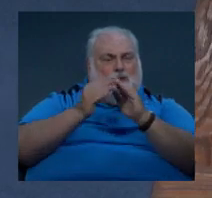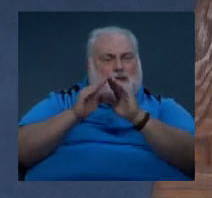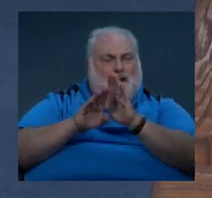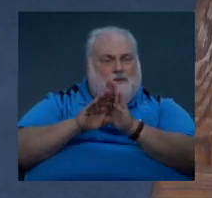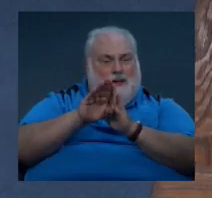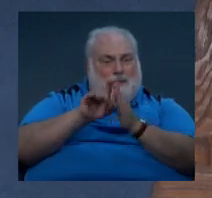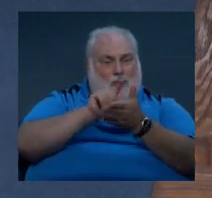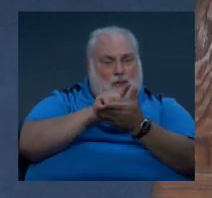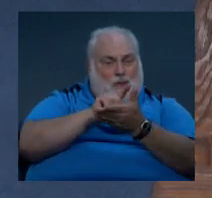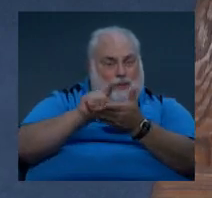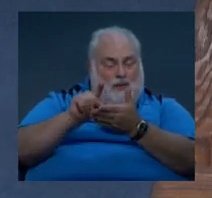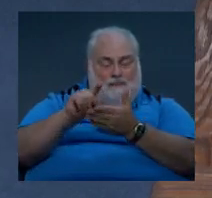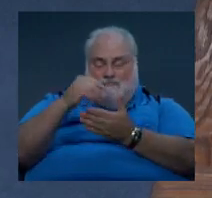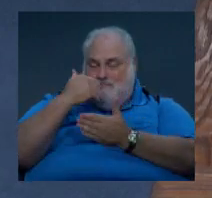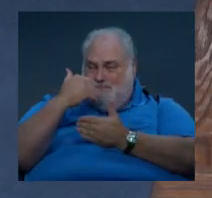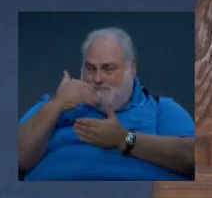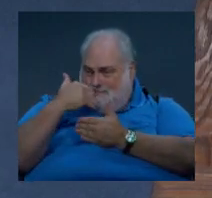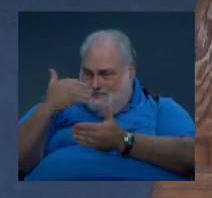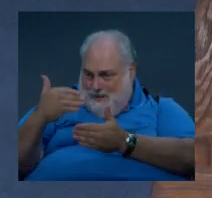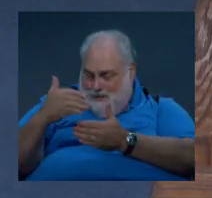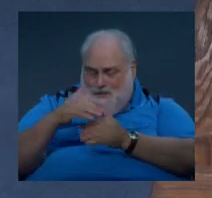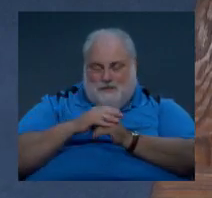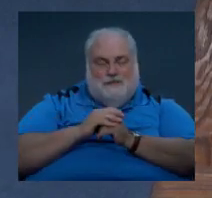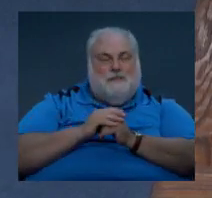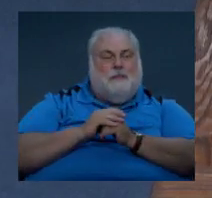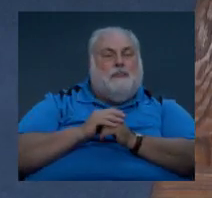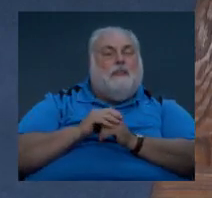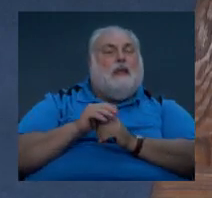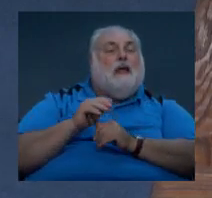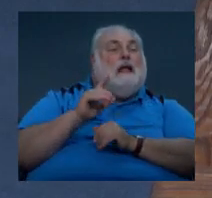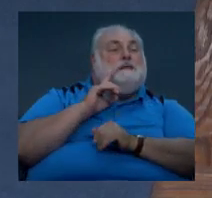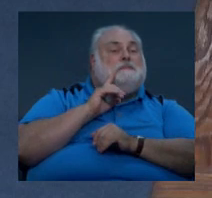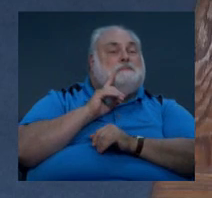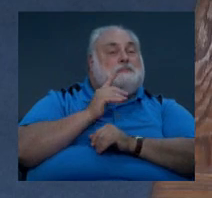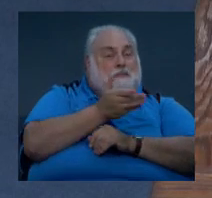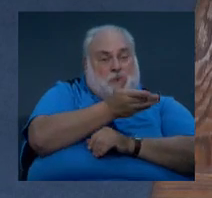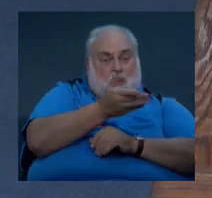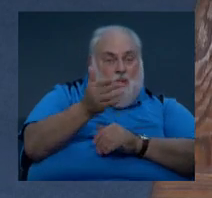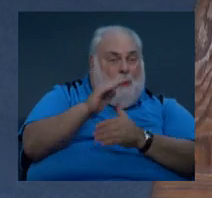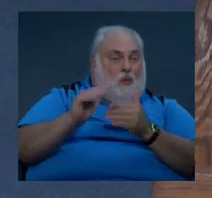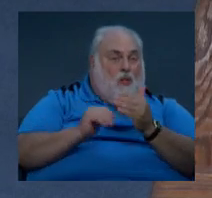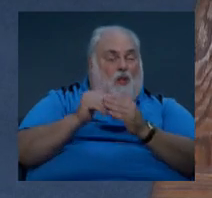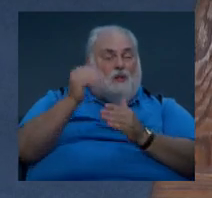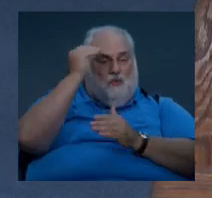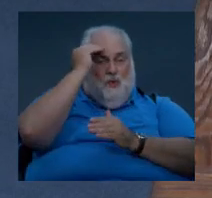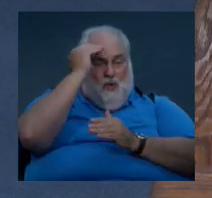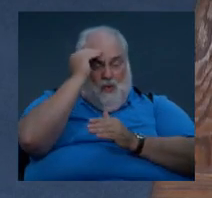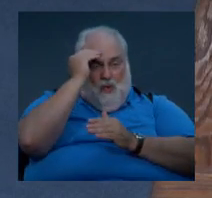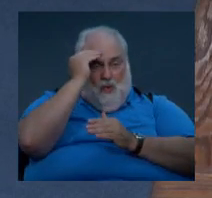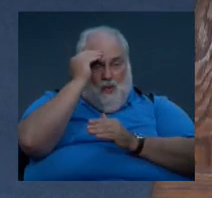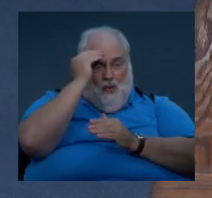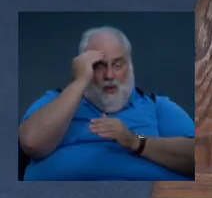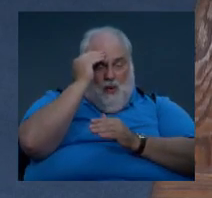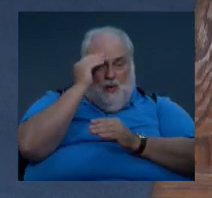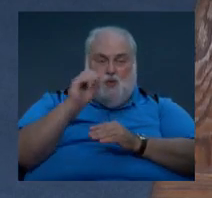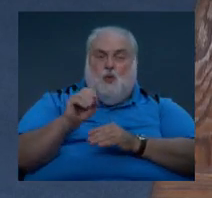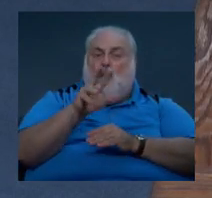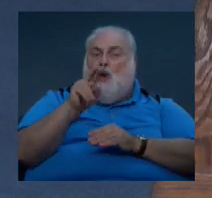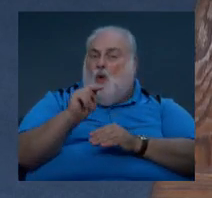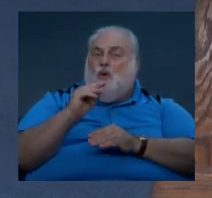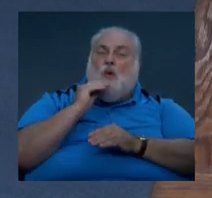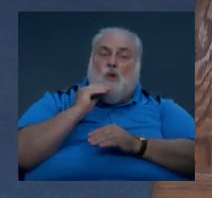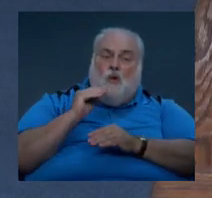Week, and I thank you for that. As we all know, homeownership provides wealth